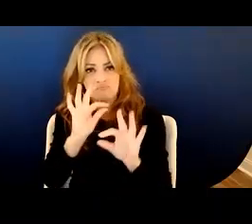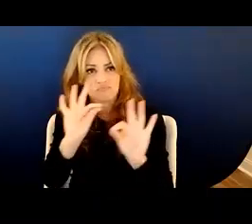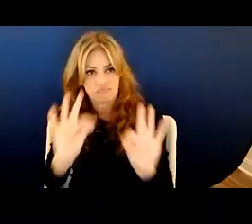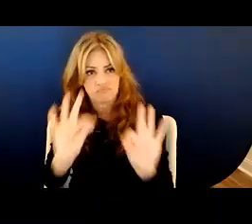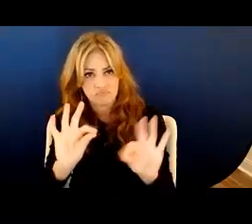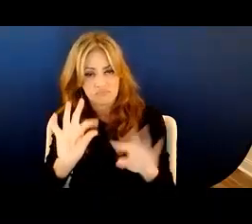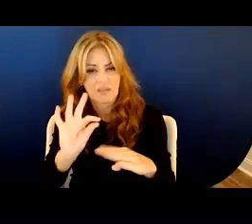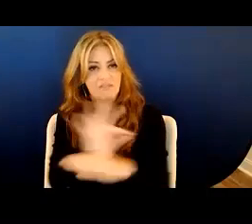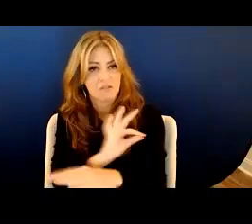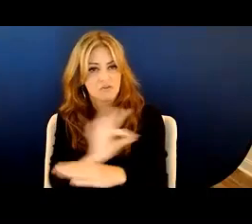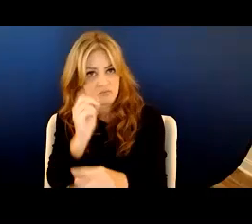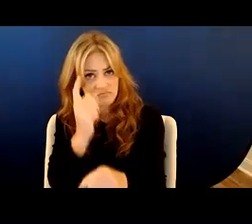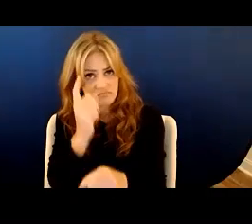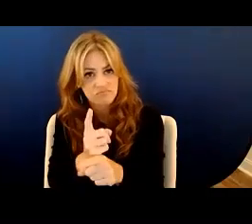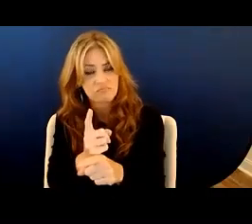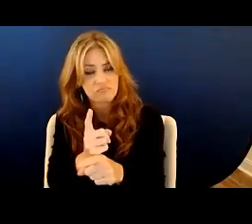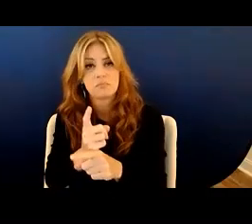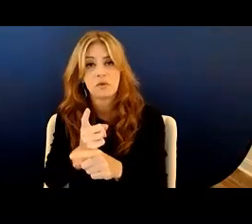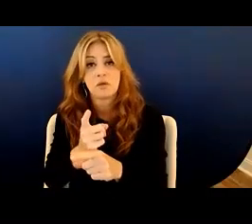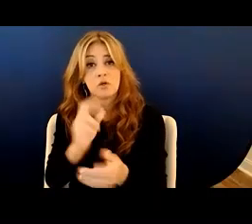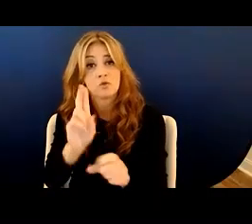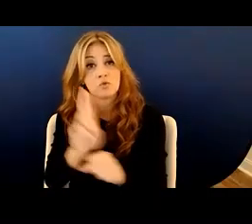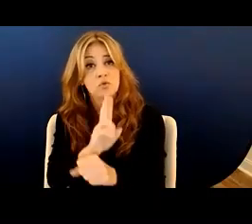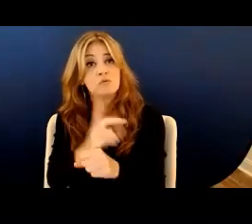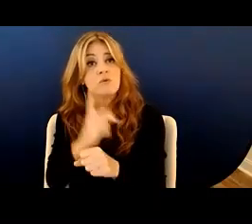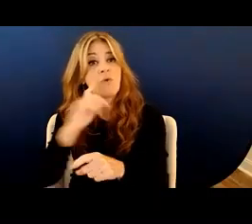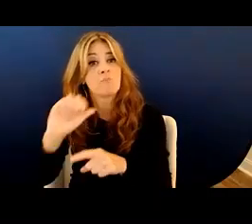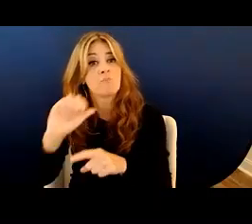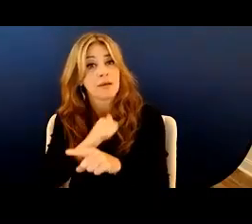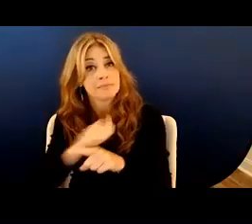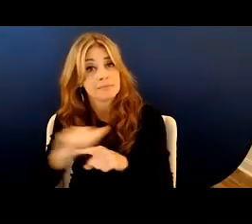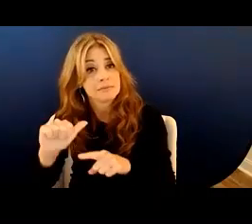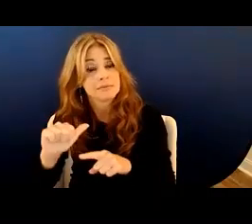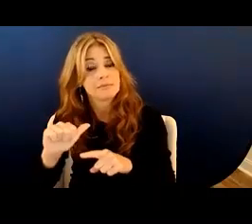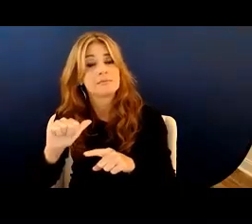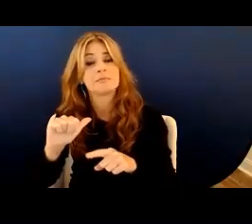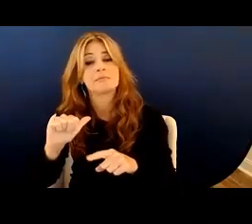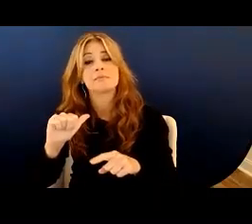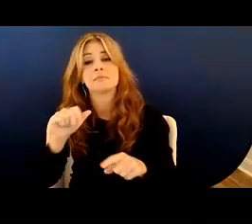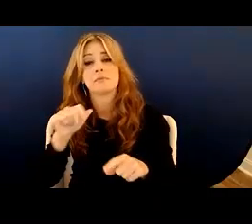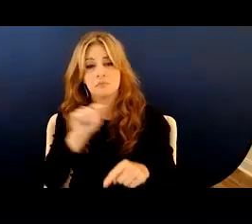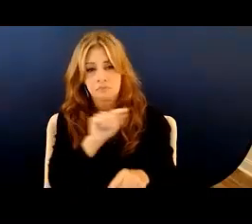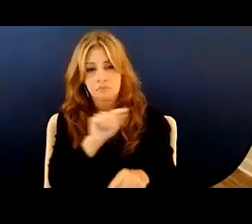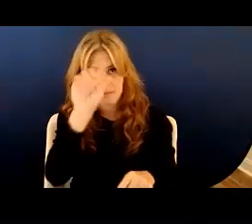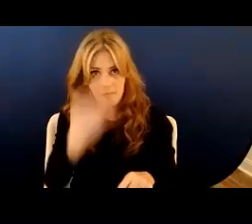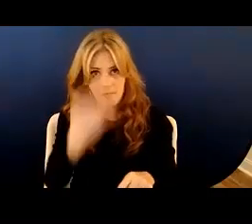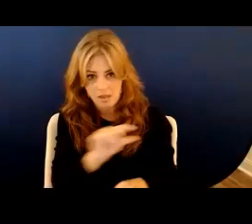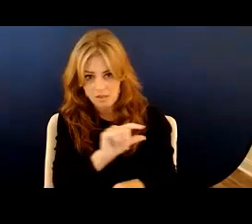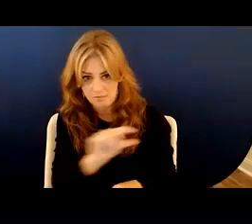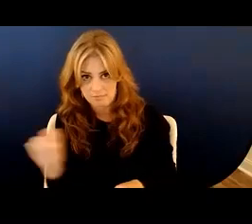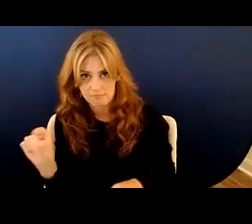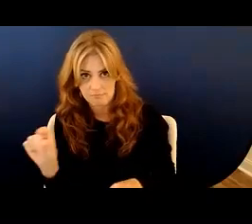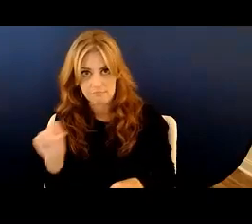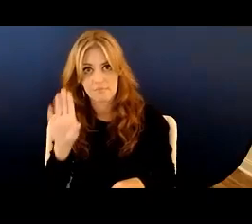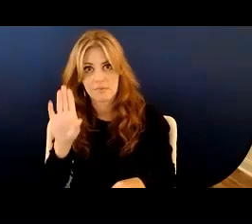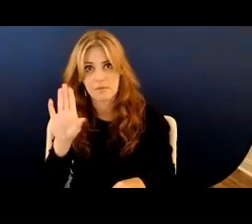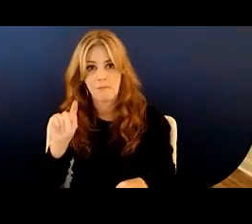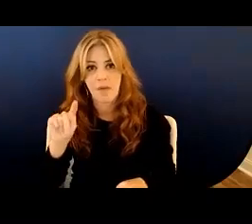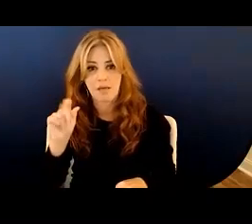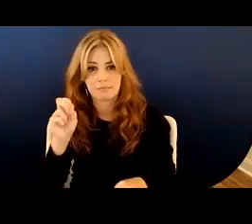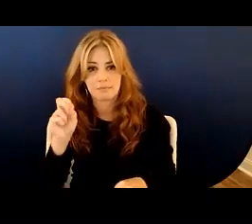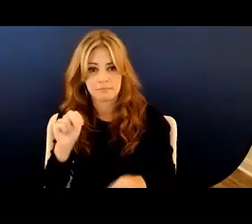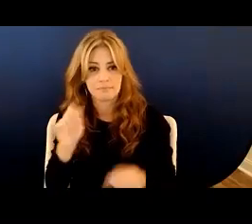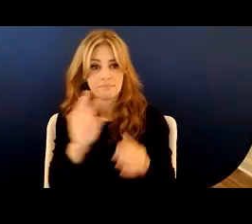it to rehearse. And now we've got all the buttons that we added down here. Here's the narration